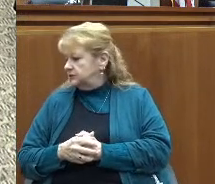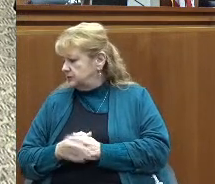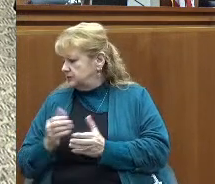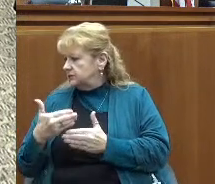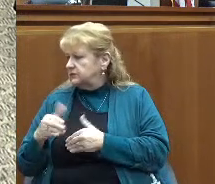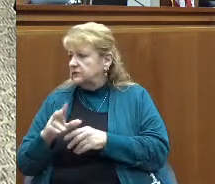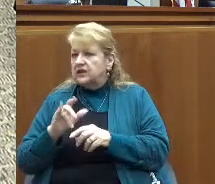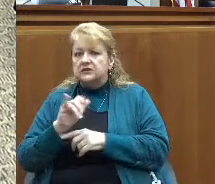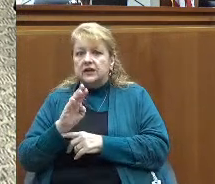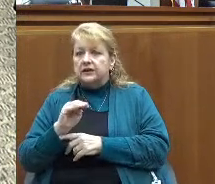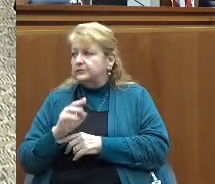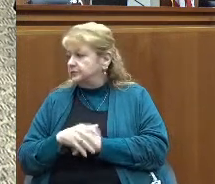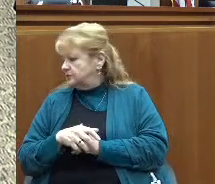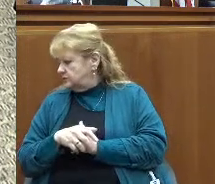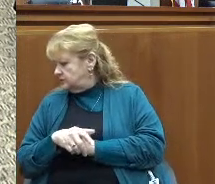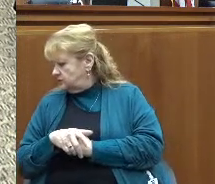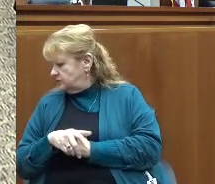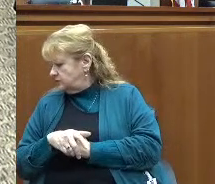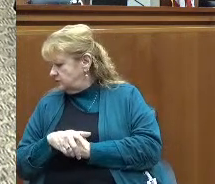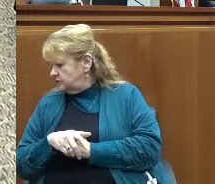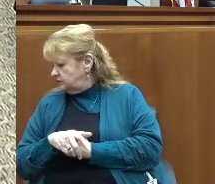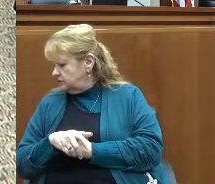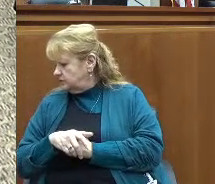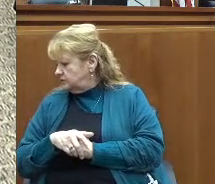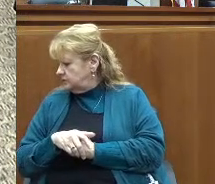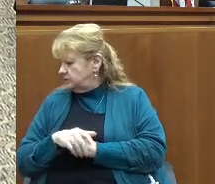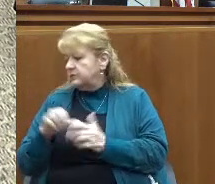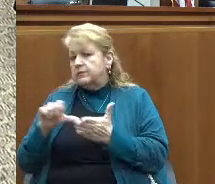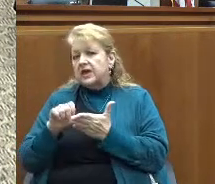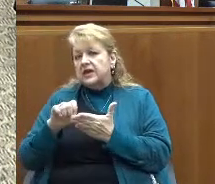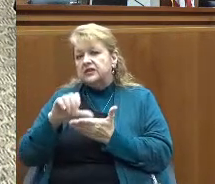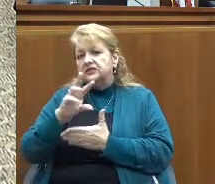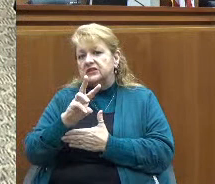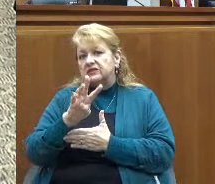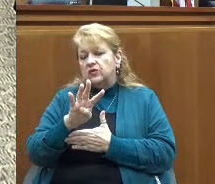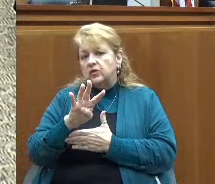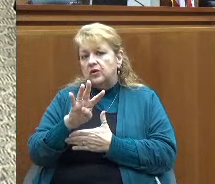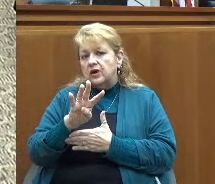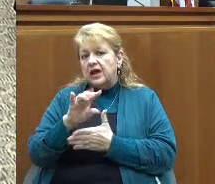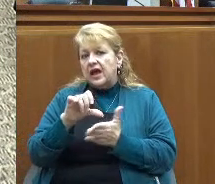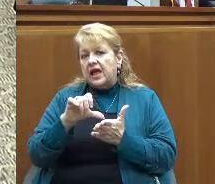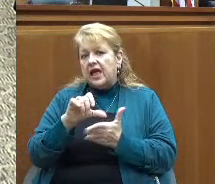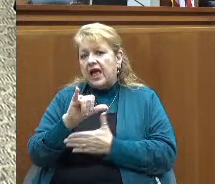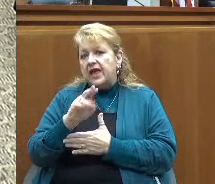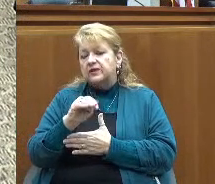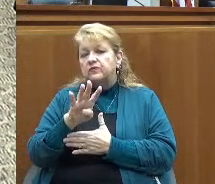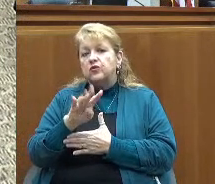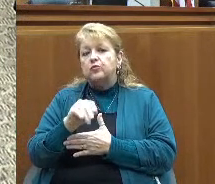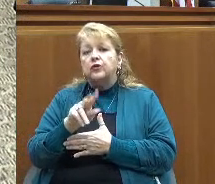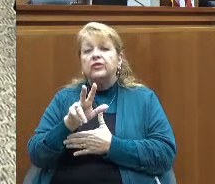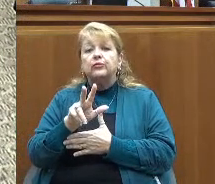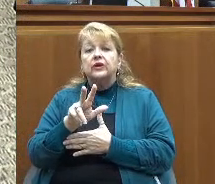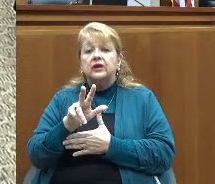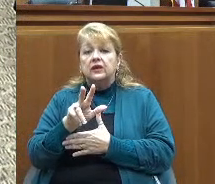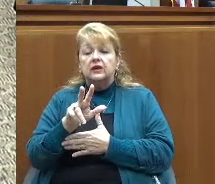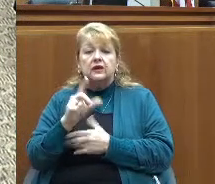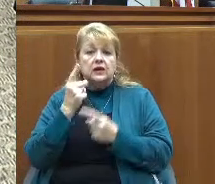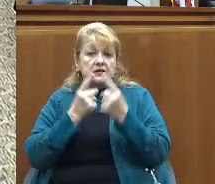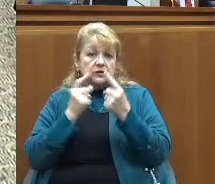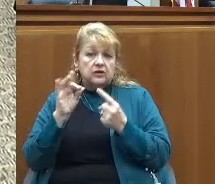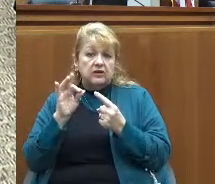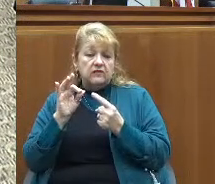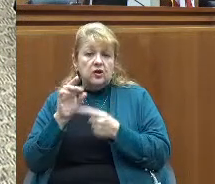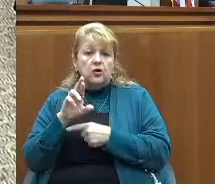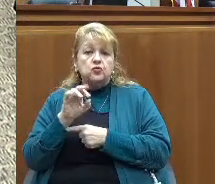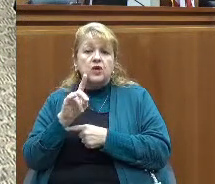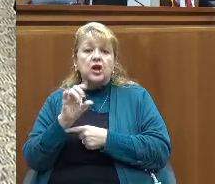Next item, do we vote? Your next item is on page 64, item 4.3, consideration of a